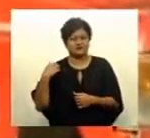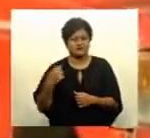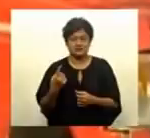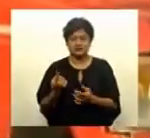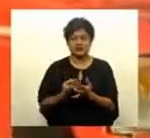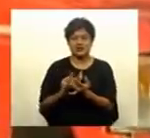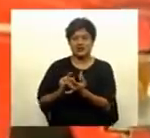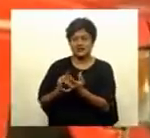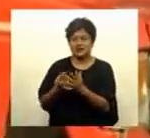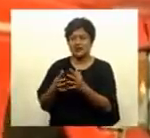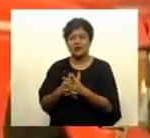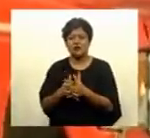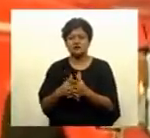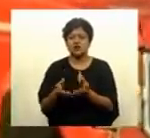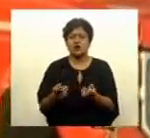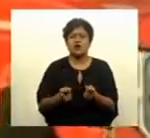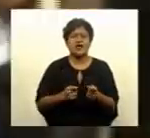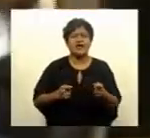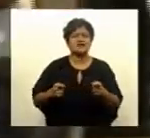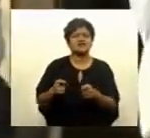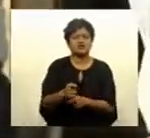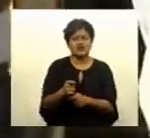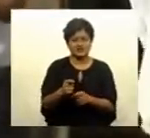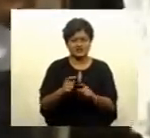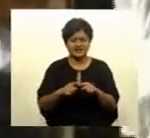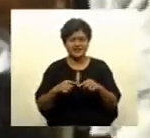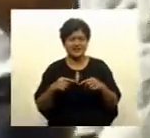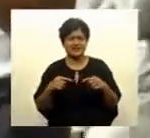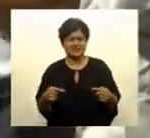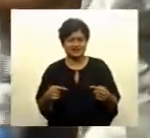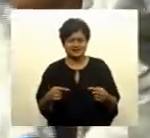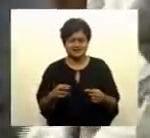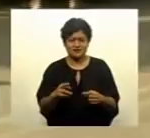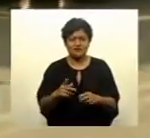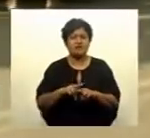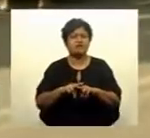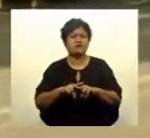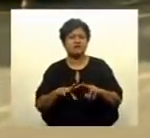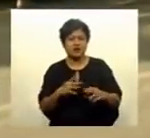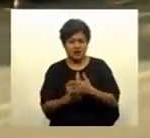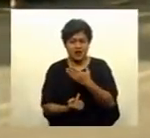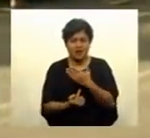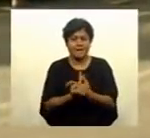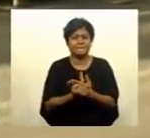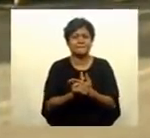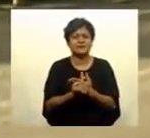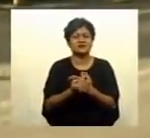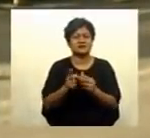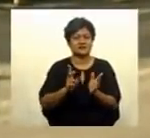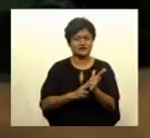make exchanges at the border to help facilitate a funeral happening in his village in Longani.